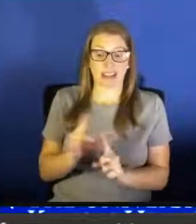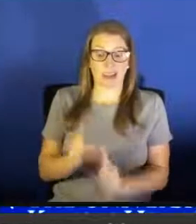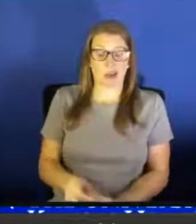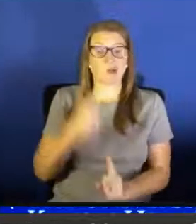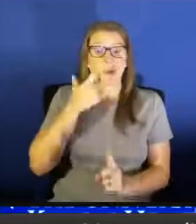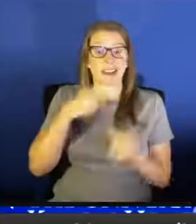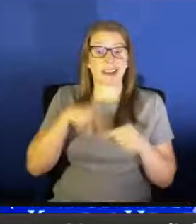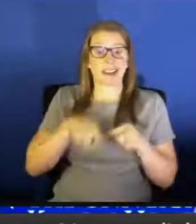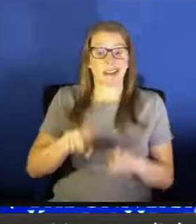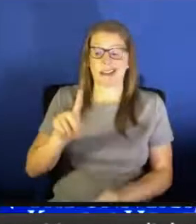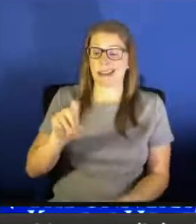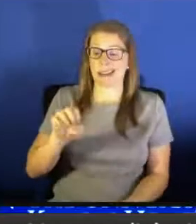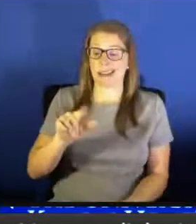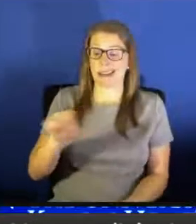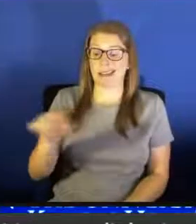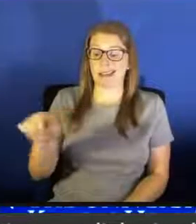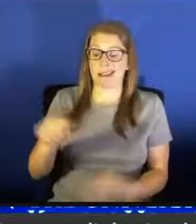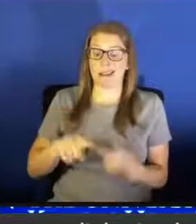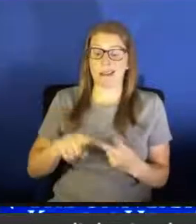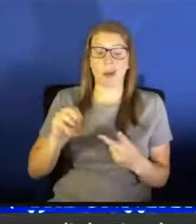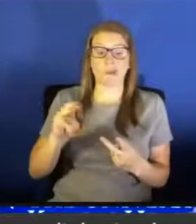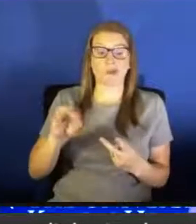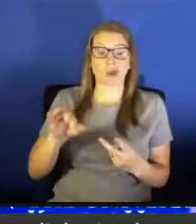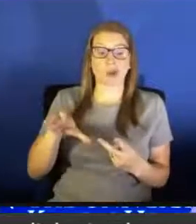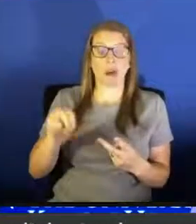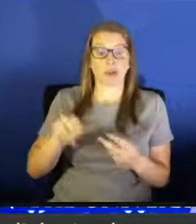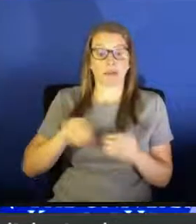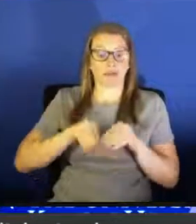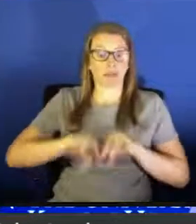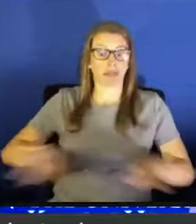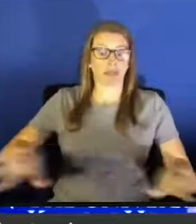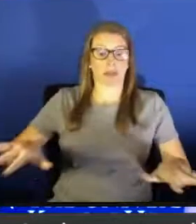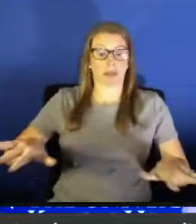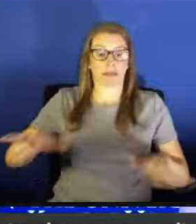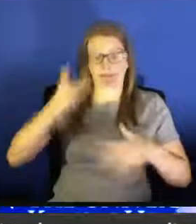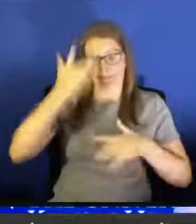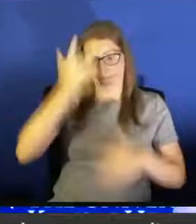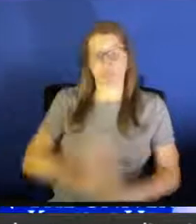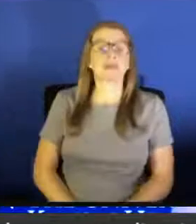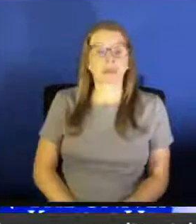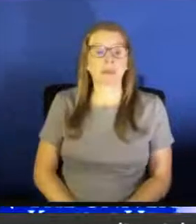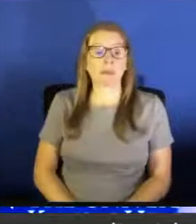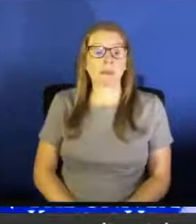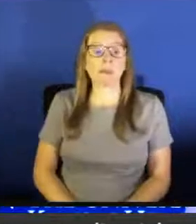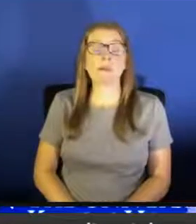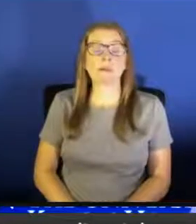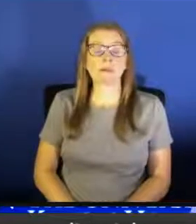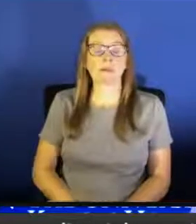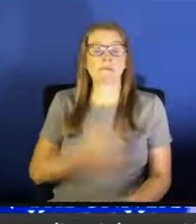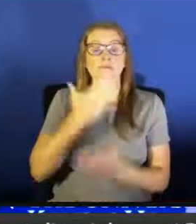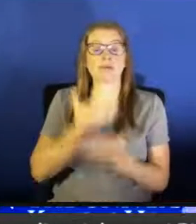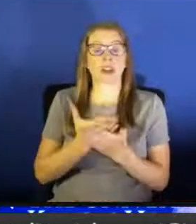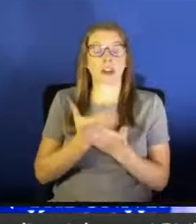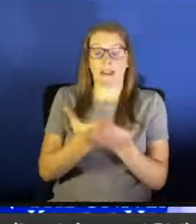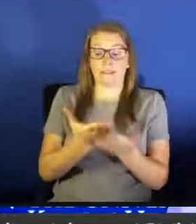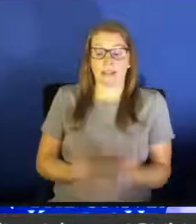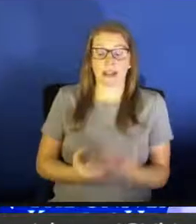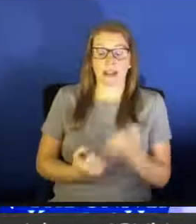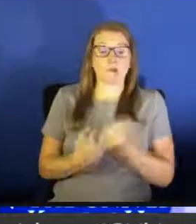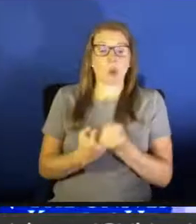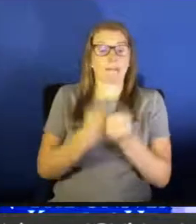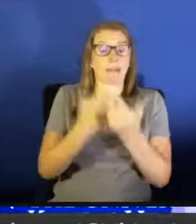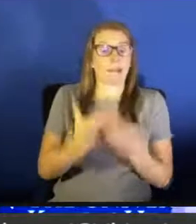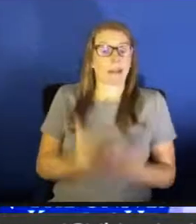Delta Omicron wave or surge. We continue to have very good evidence and supportive evidence to say that if